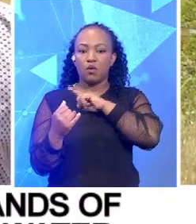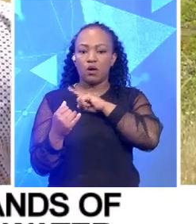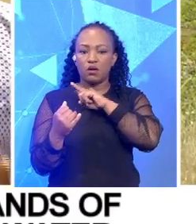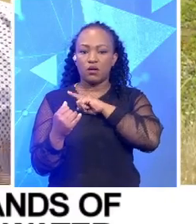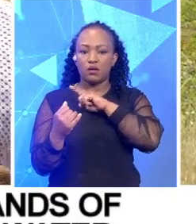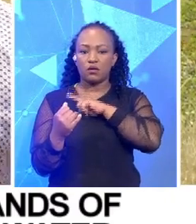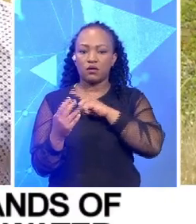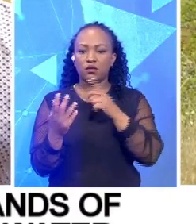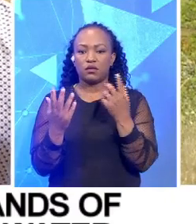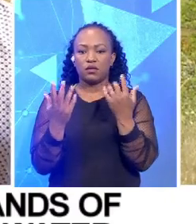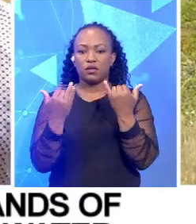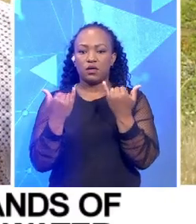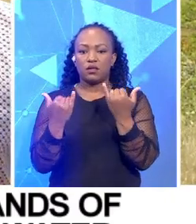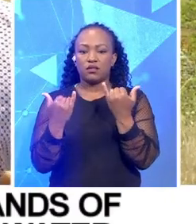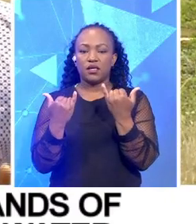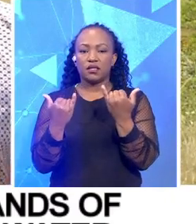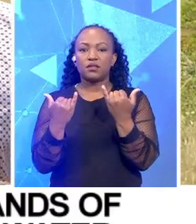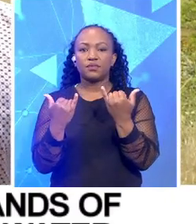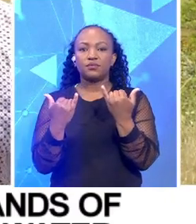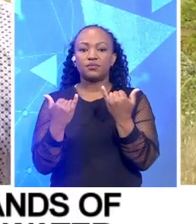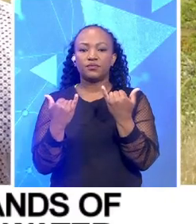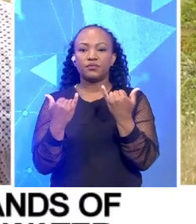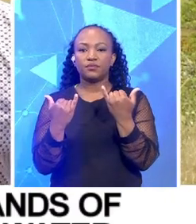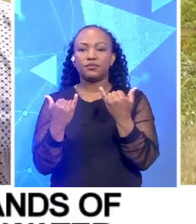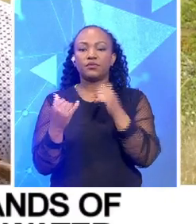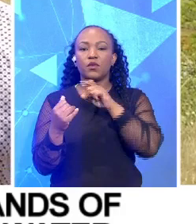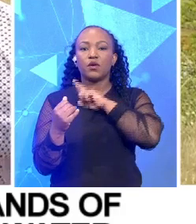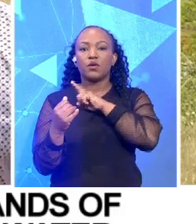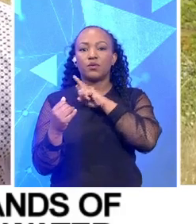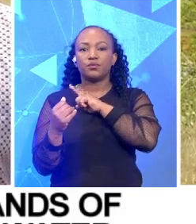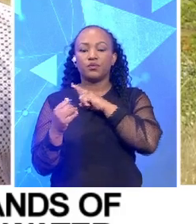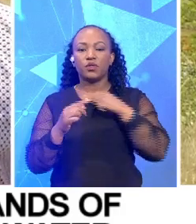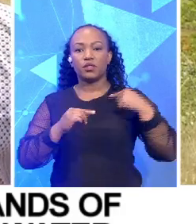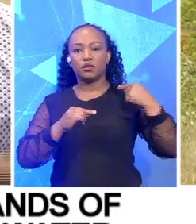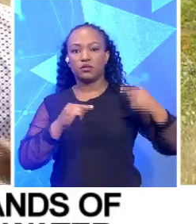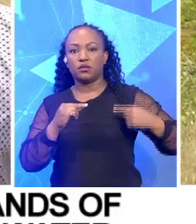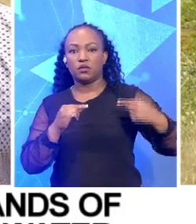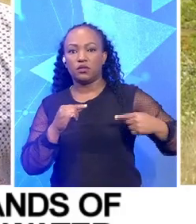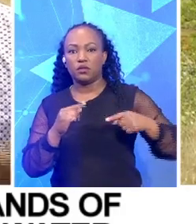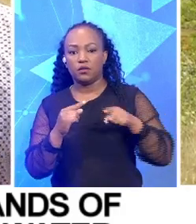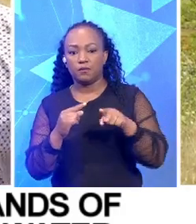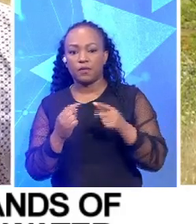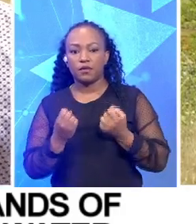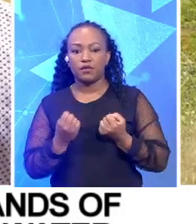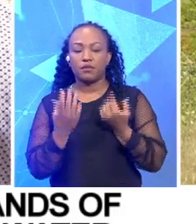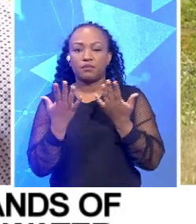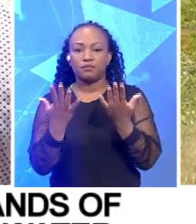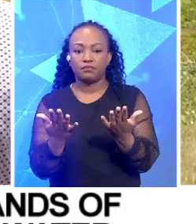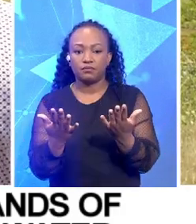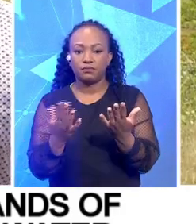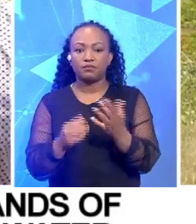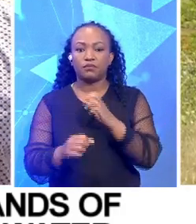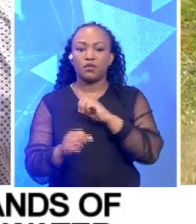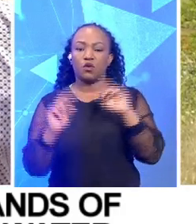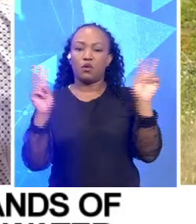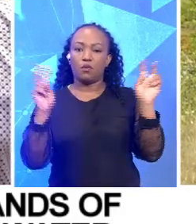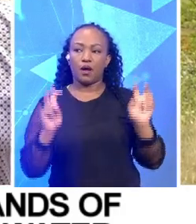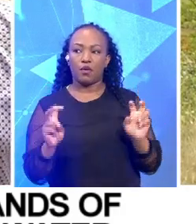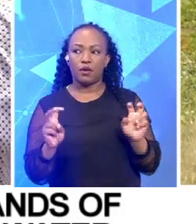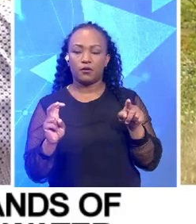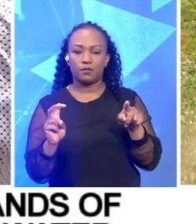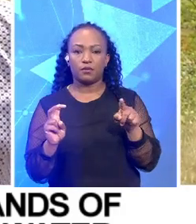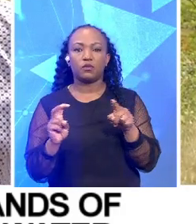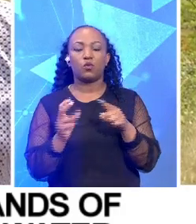project, why doesn't it have generators as an alternative to supply power? We're going to be talking to